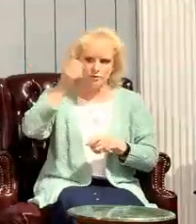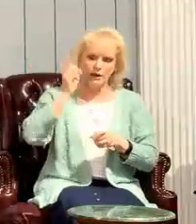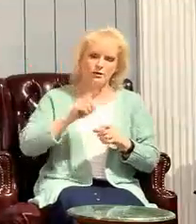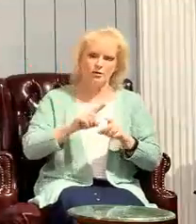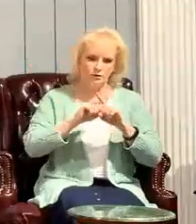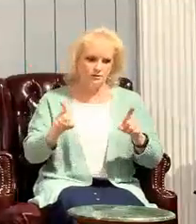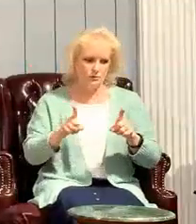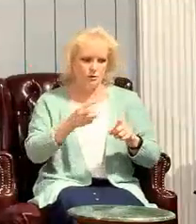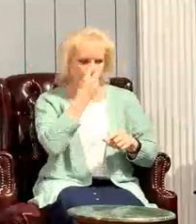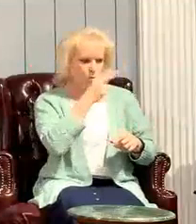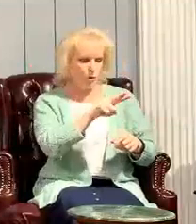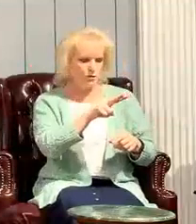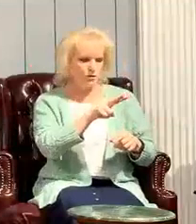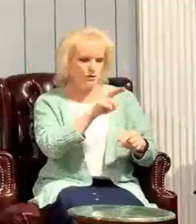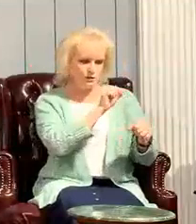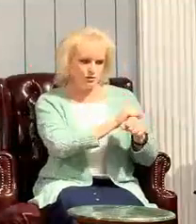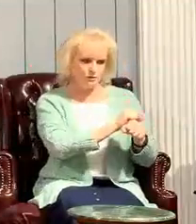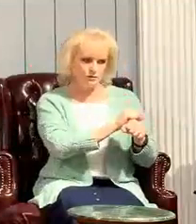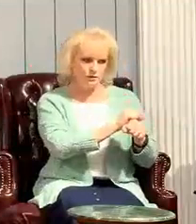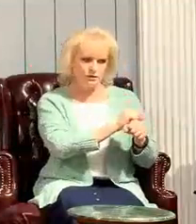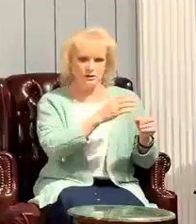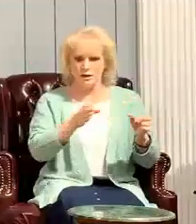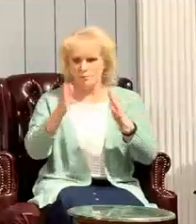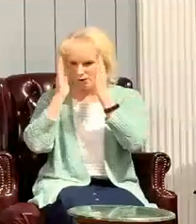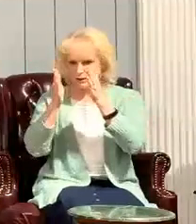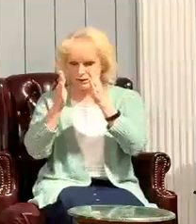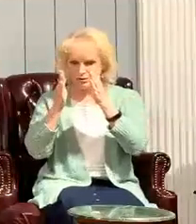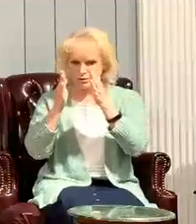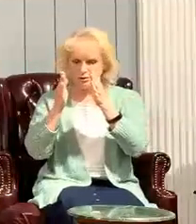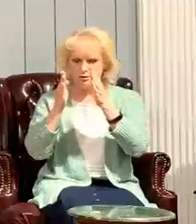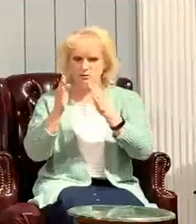between watching a service and paying attention.